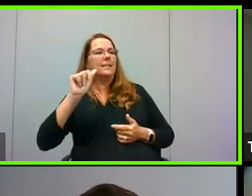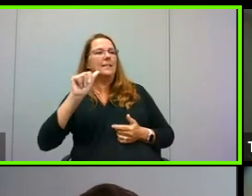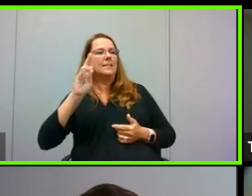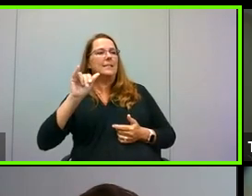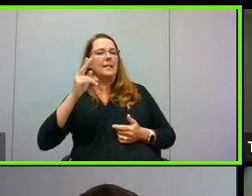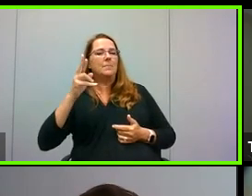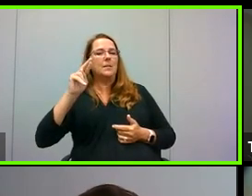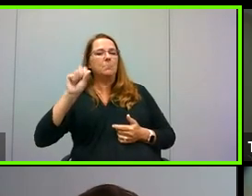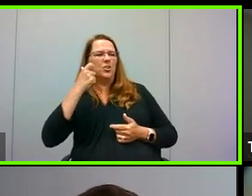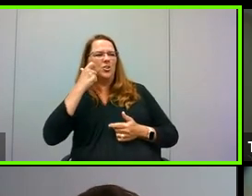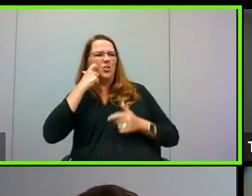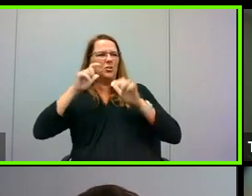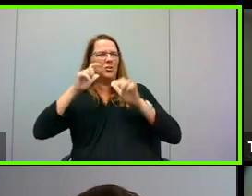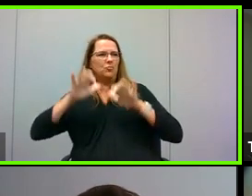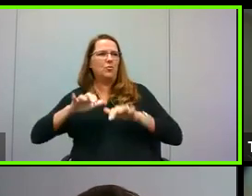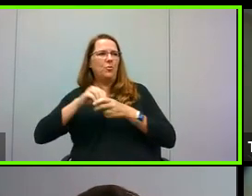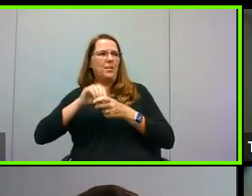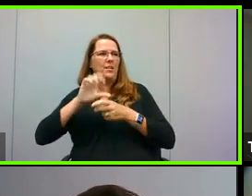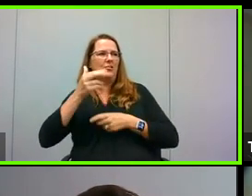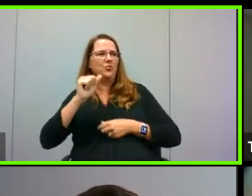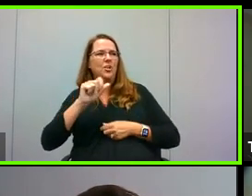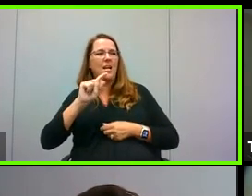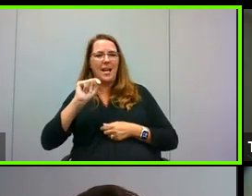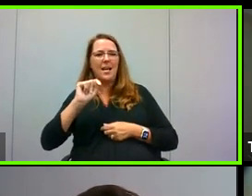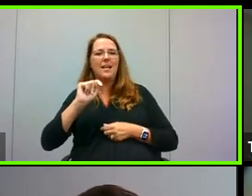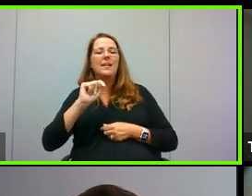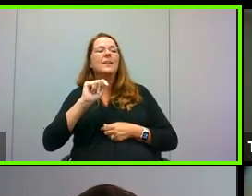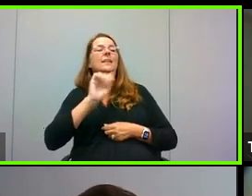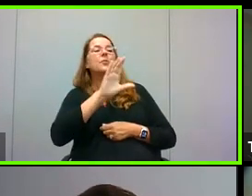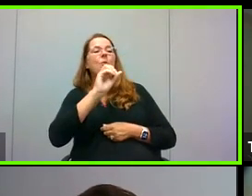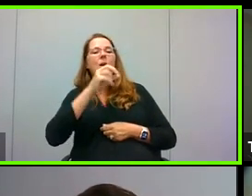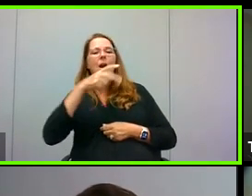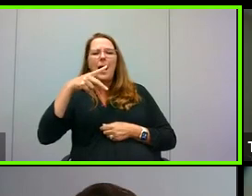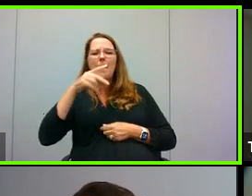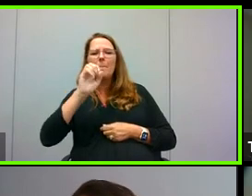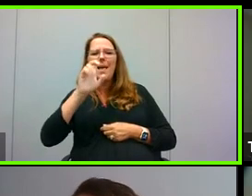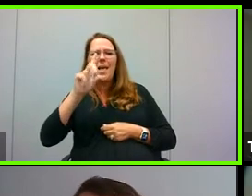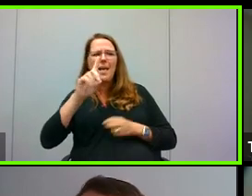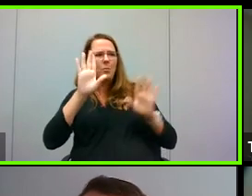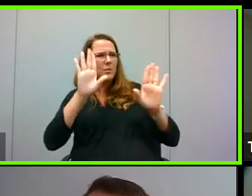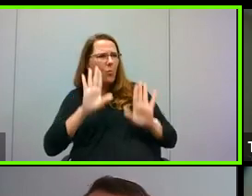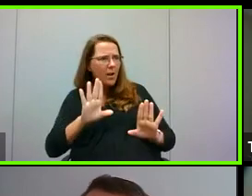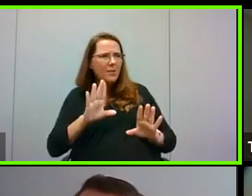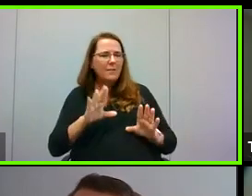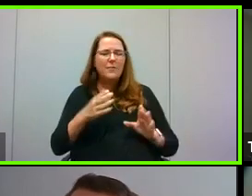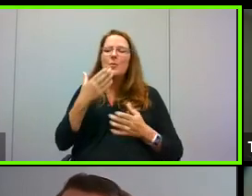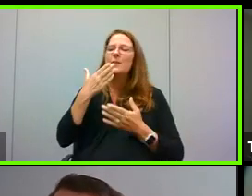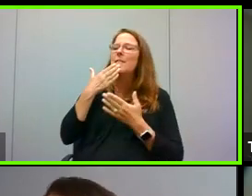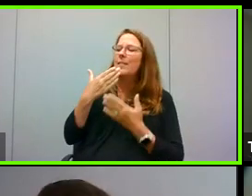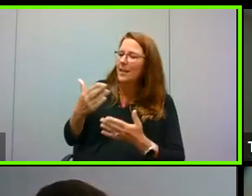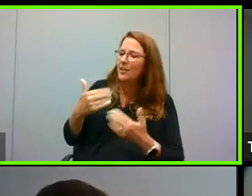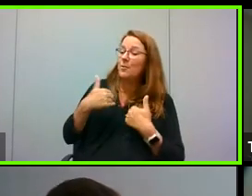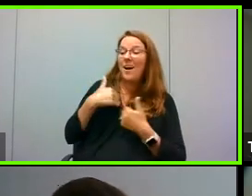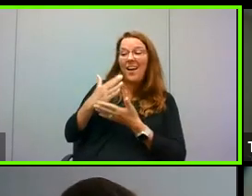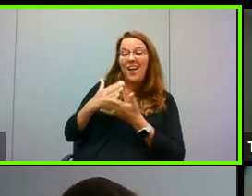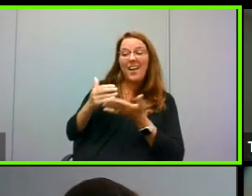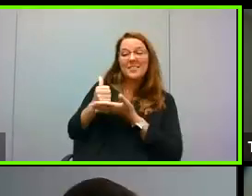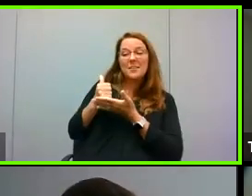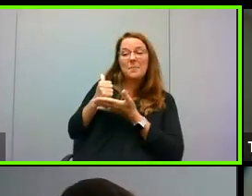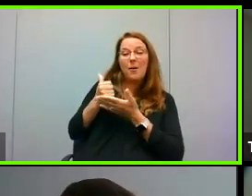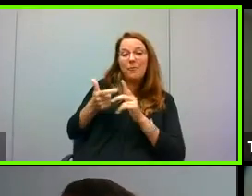Burns just wrote in the chat, Kathy, your op-ed was wonderful. Thank you, and I had some help from our